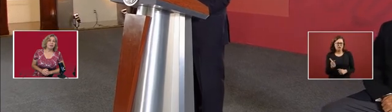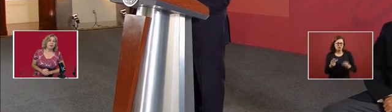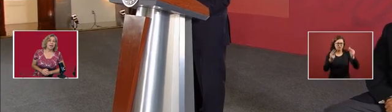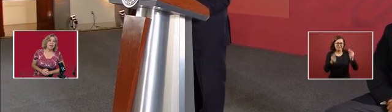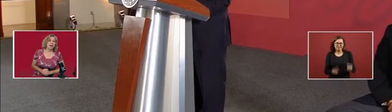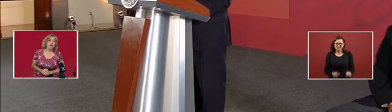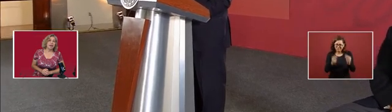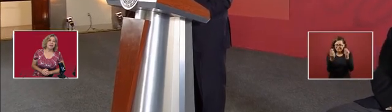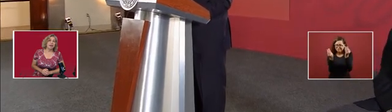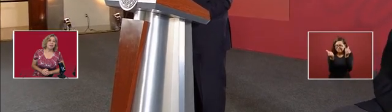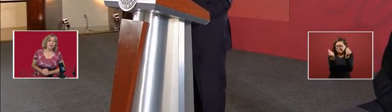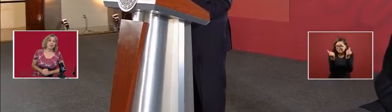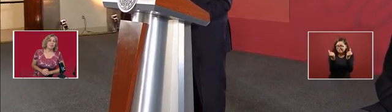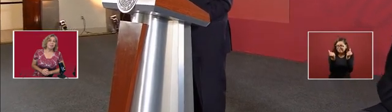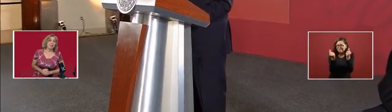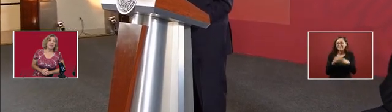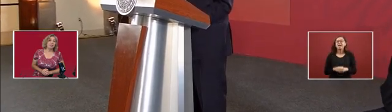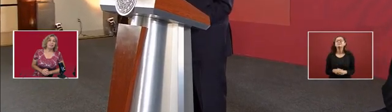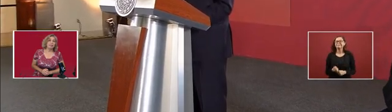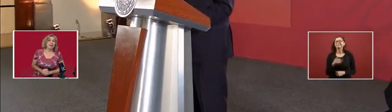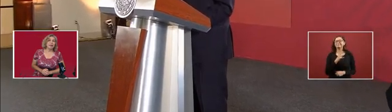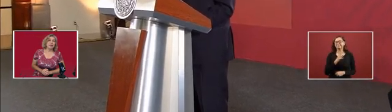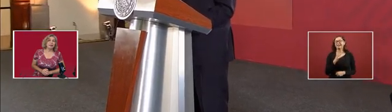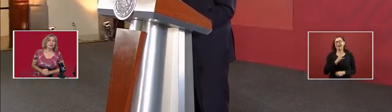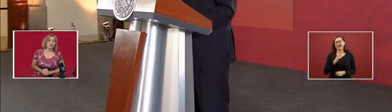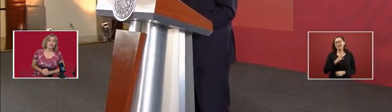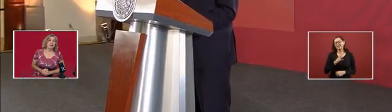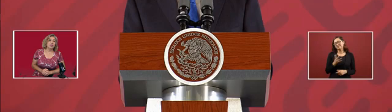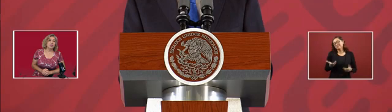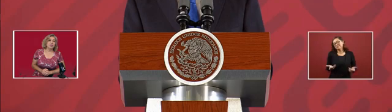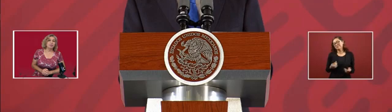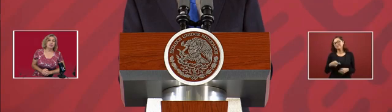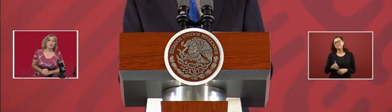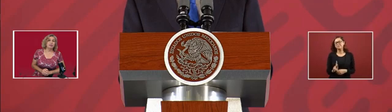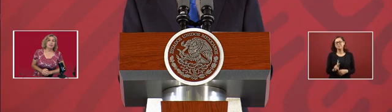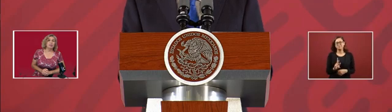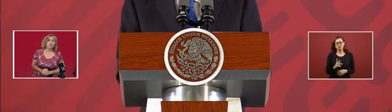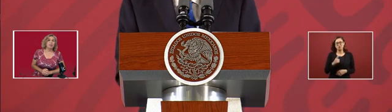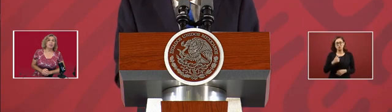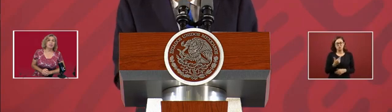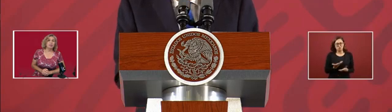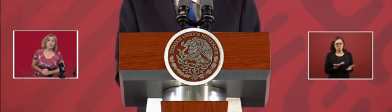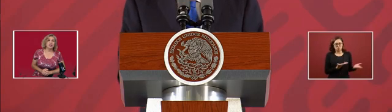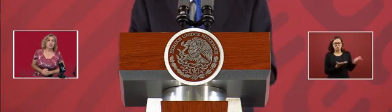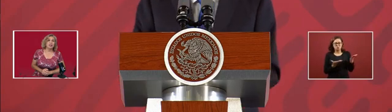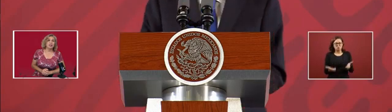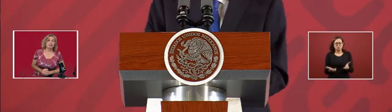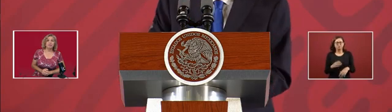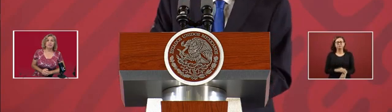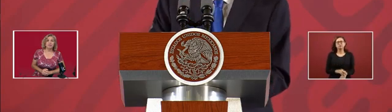I did not have all the information. It's just that by instinct, I said that probably